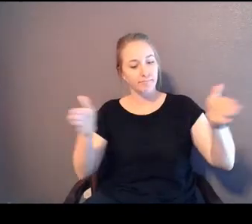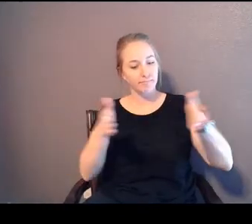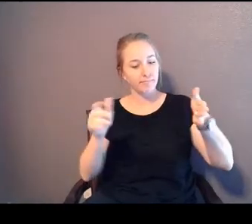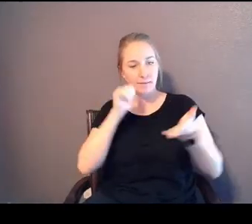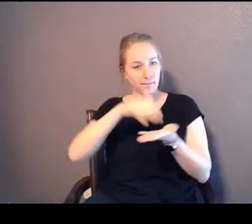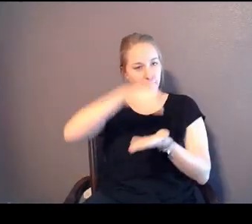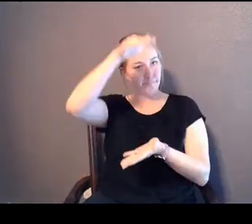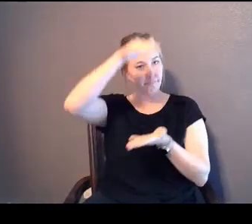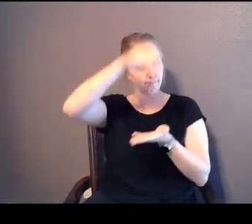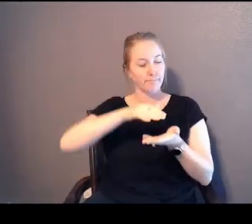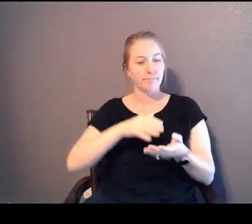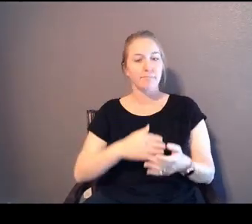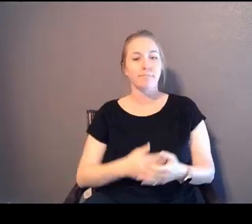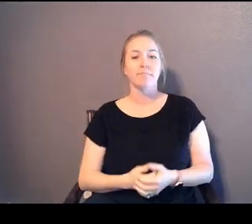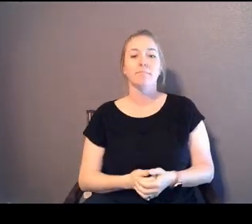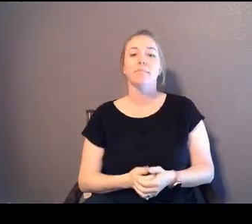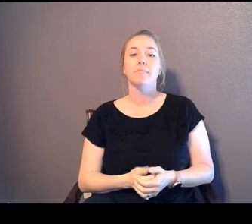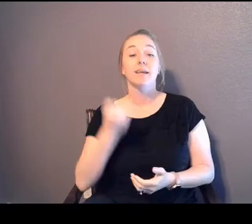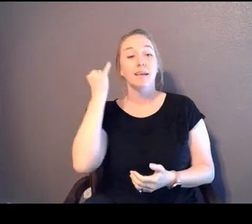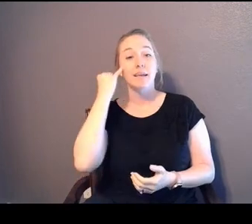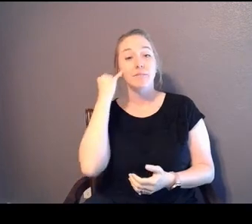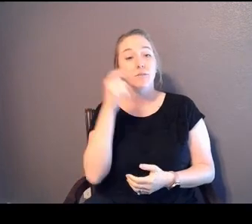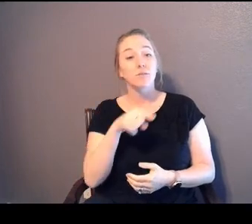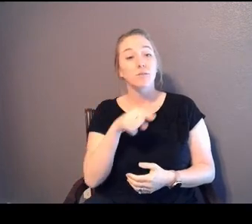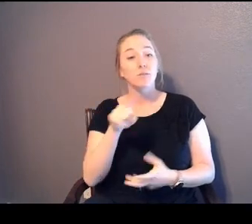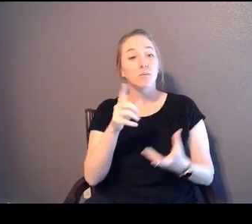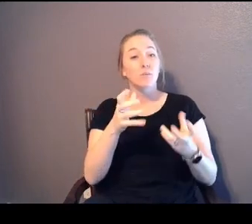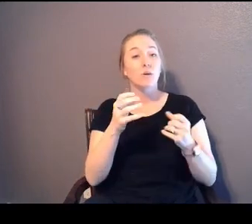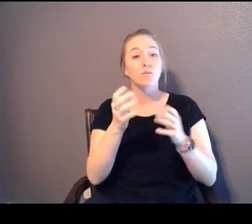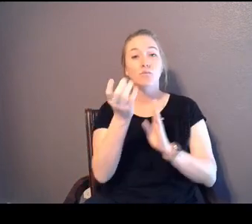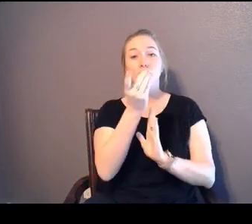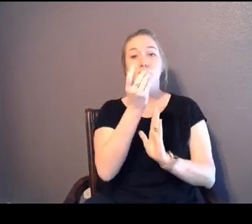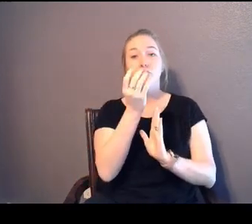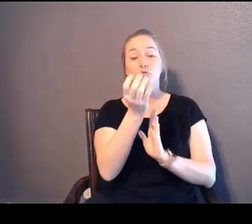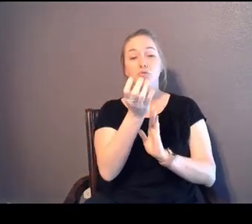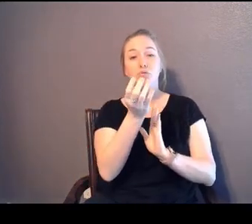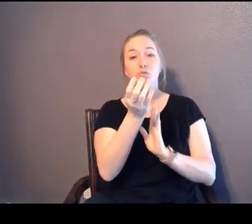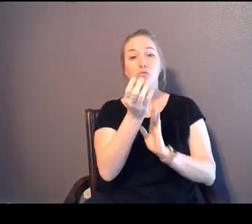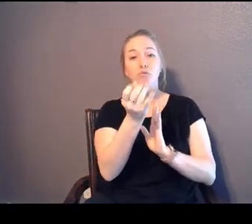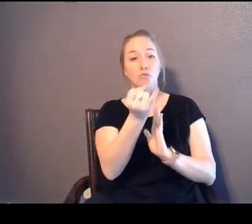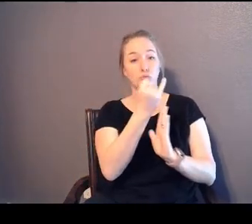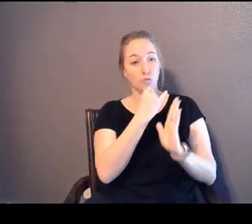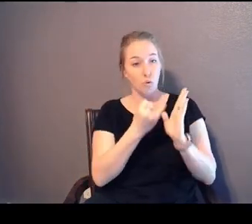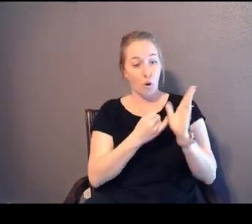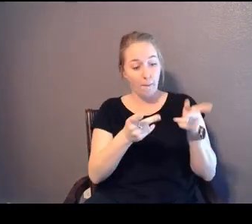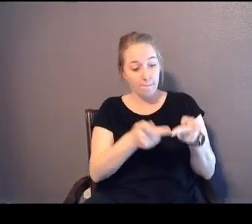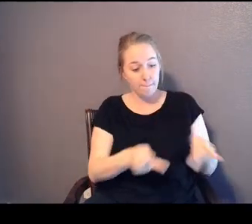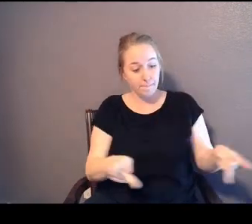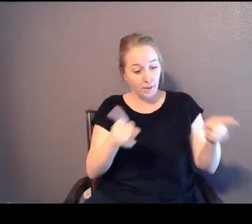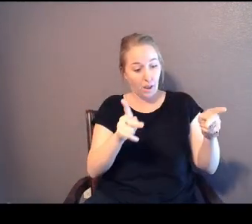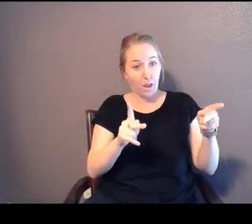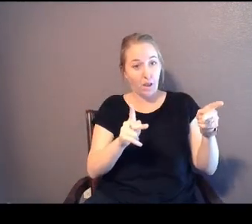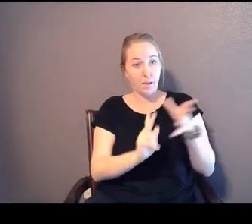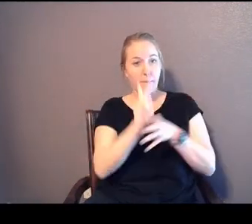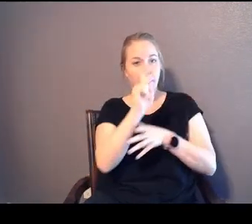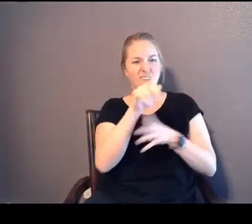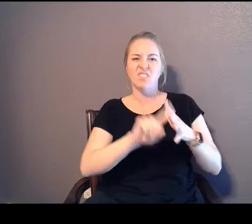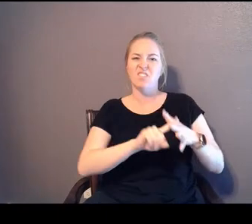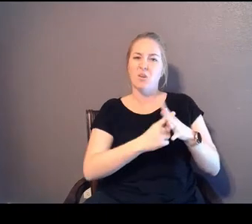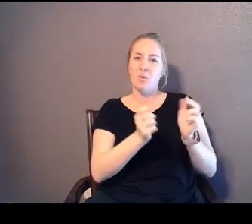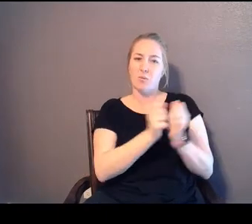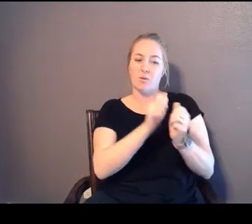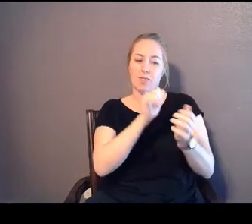sideways. And if you're drawing a house plant or a plant in a pot, I love to get started by drawing the pot